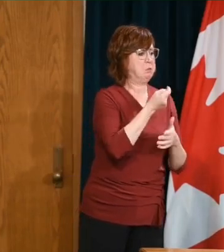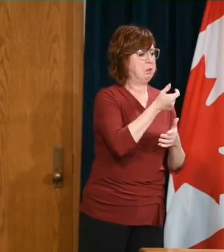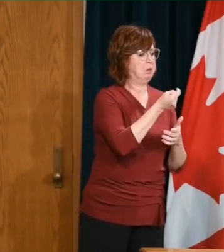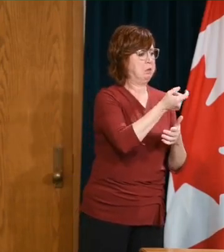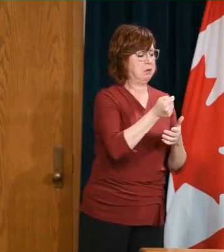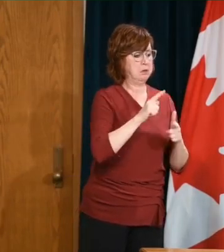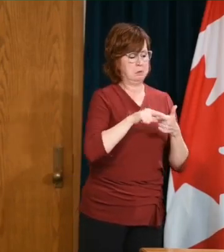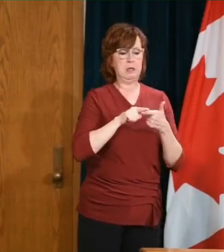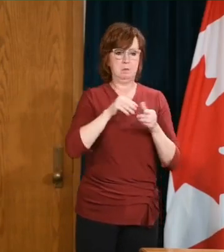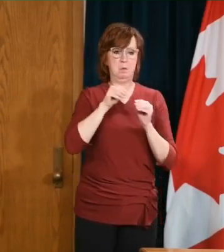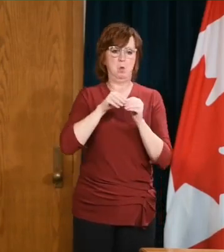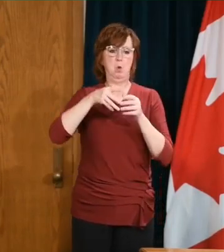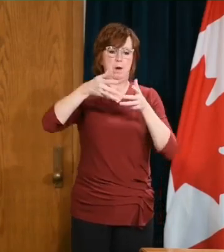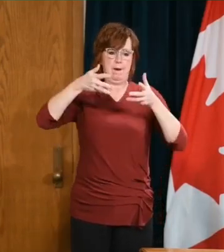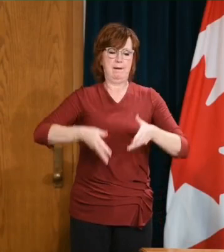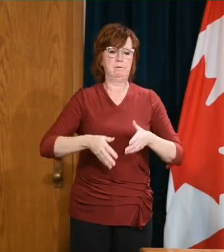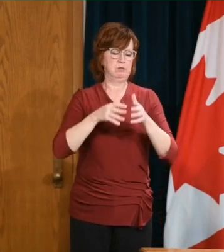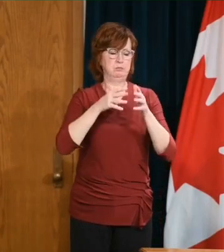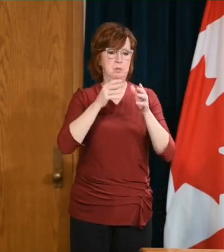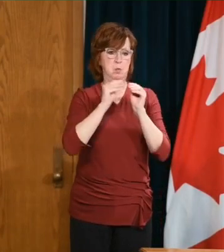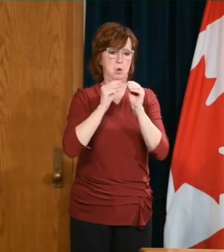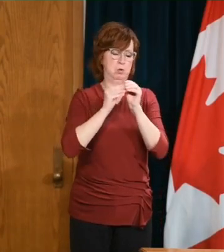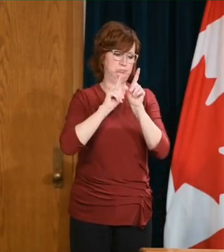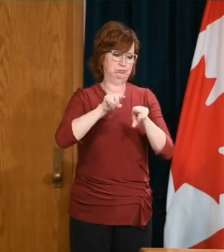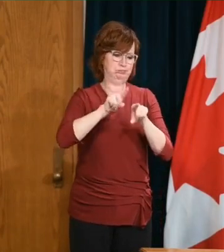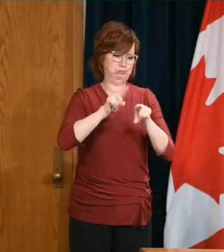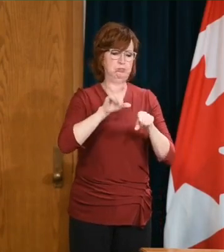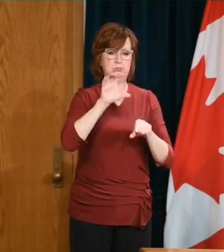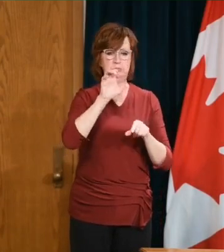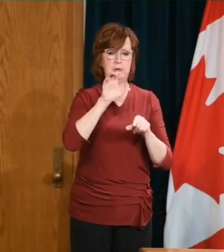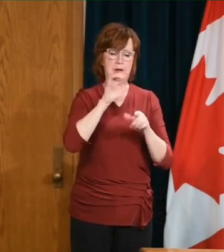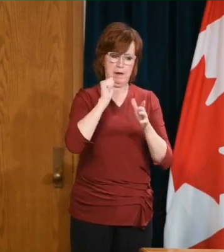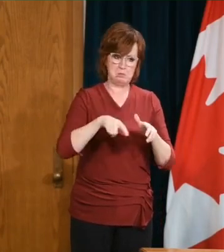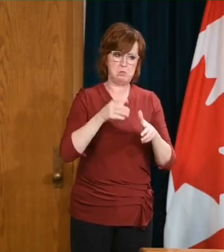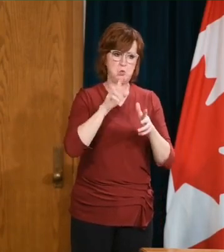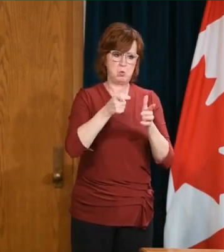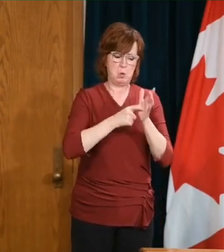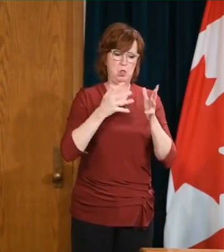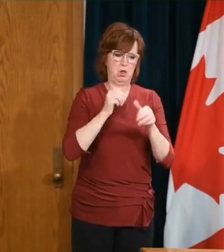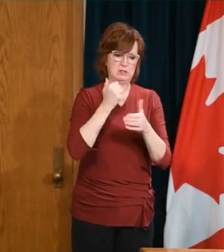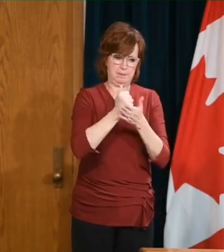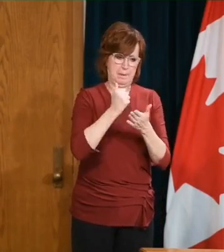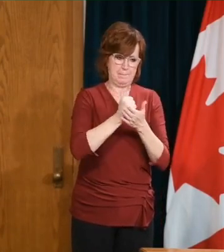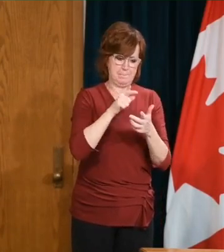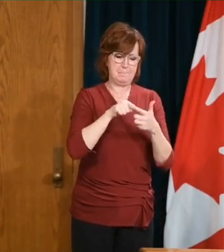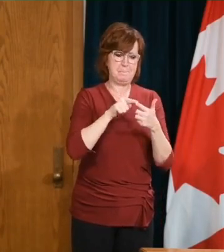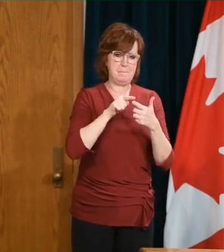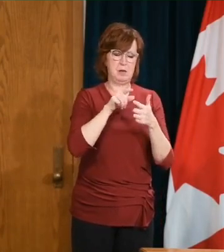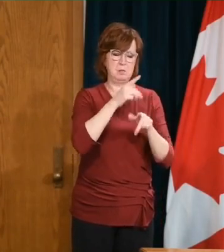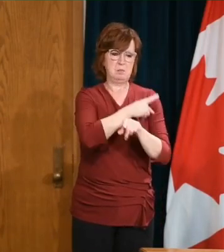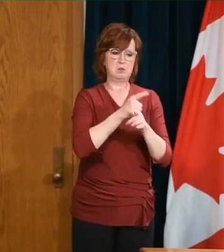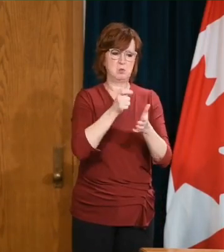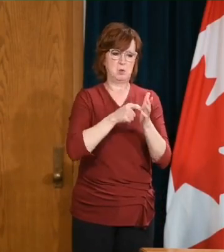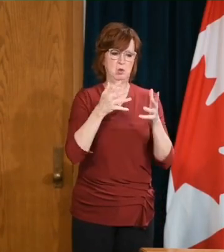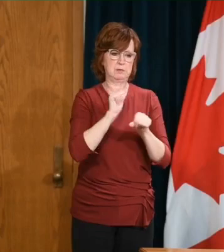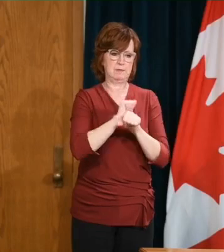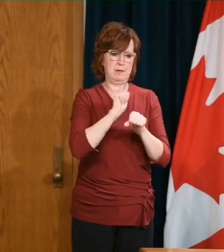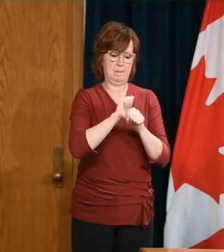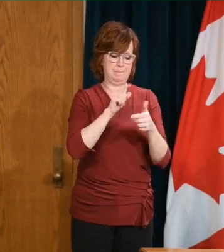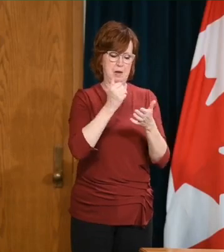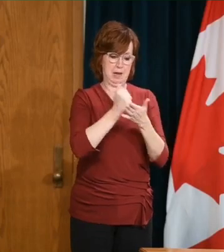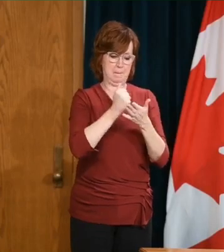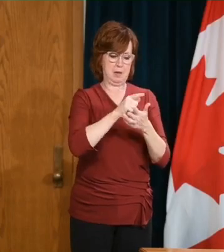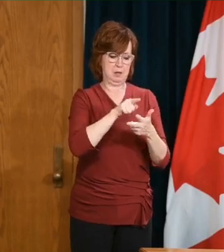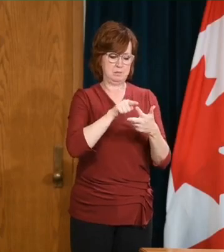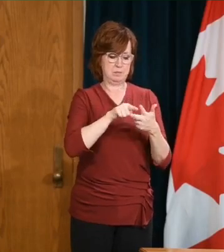Authority or by affiliates under contract. And then there's assisted living facilities. We don't have an exact number,